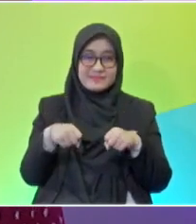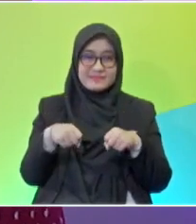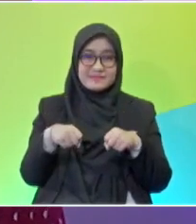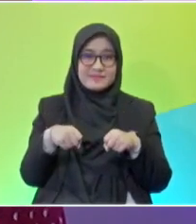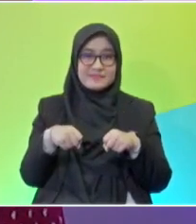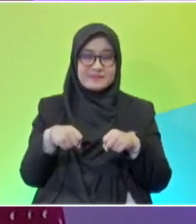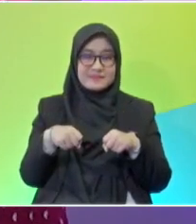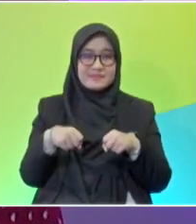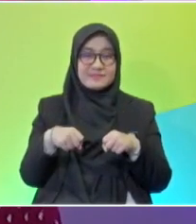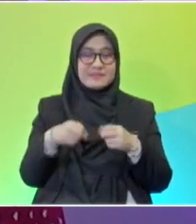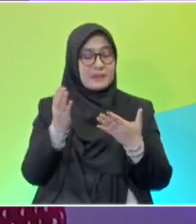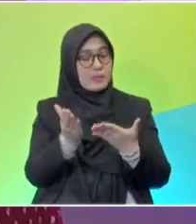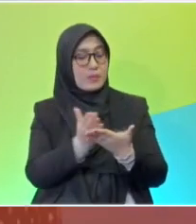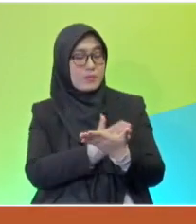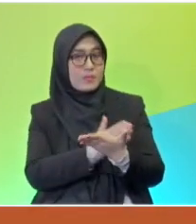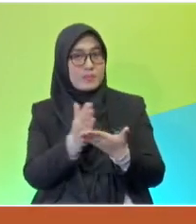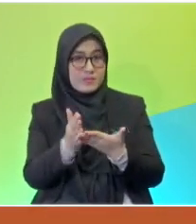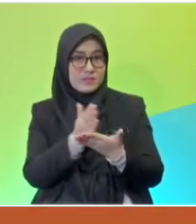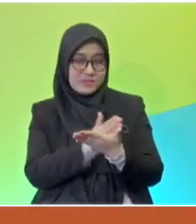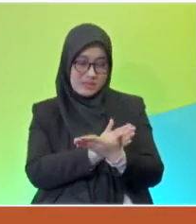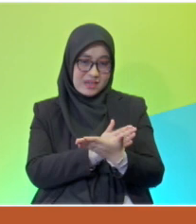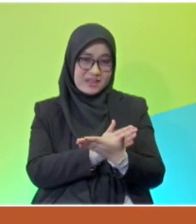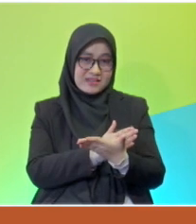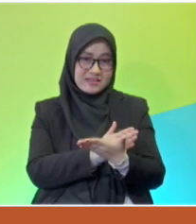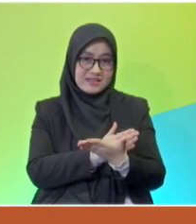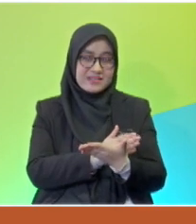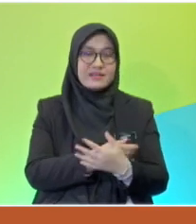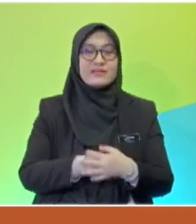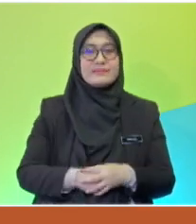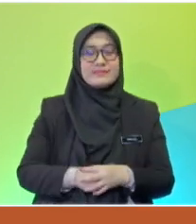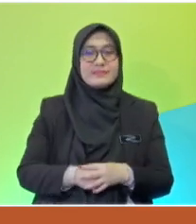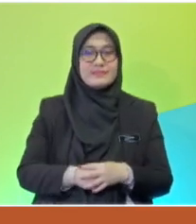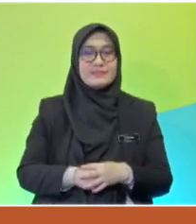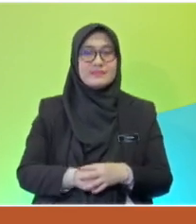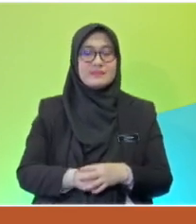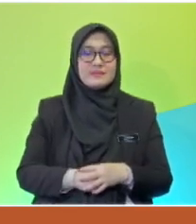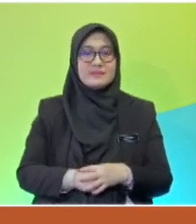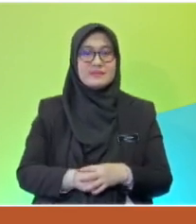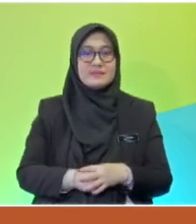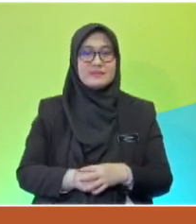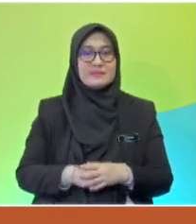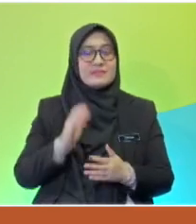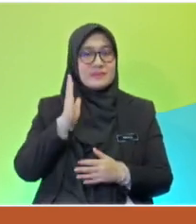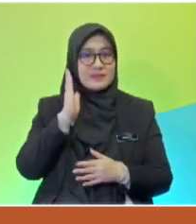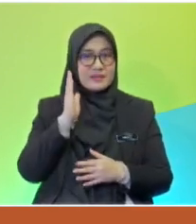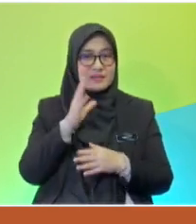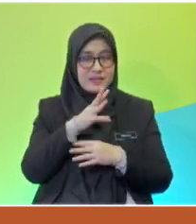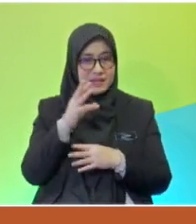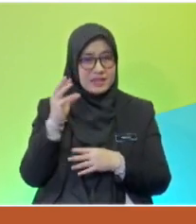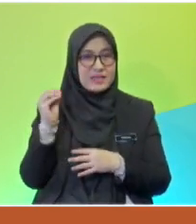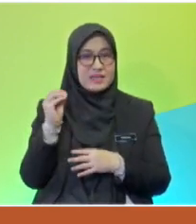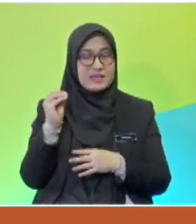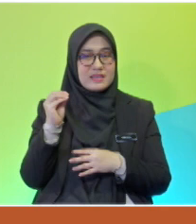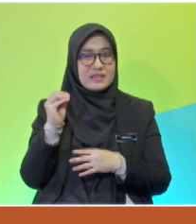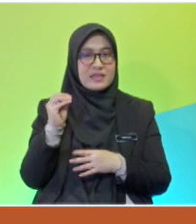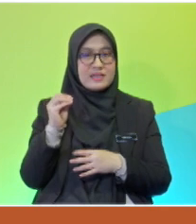so plan... Yes, you need to plan as a teacher, obviously. You need to plan, and you need all the items, as you